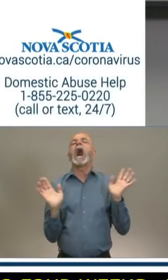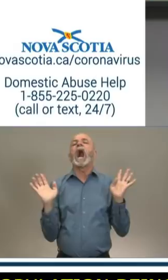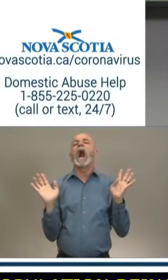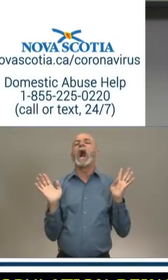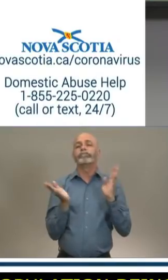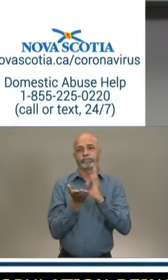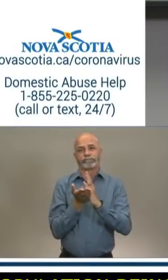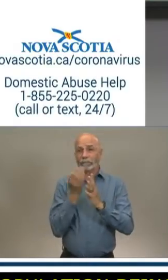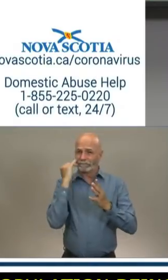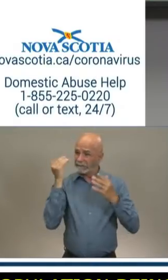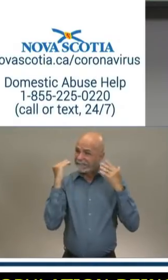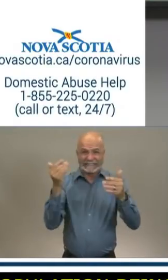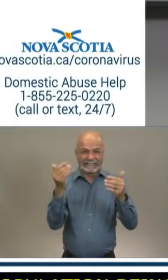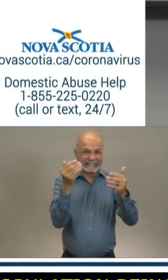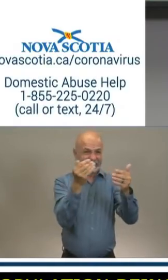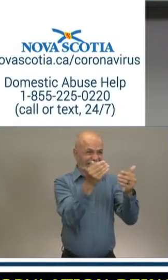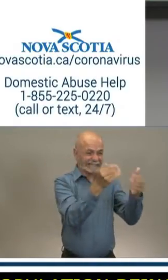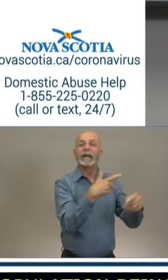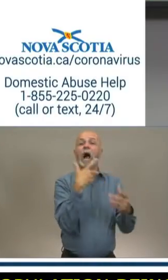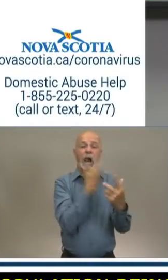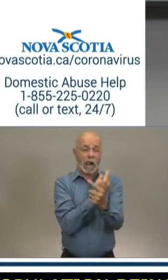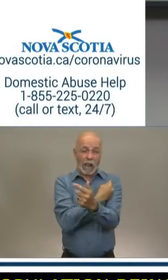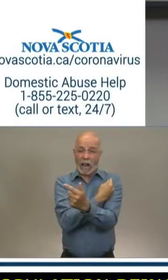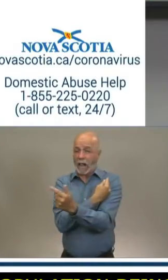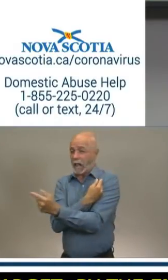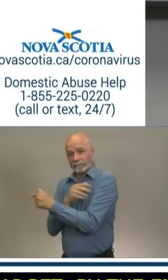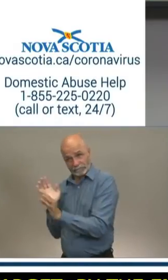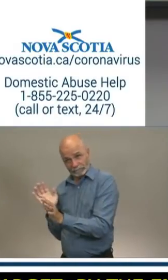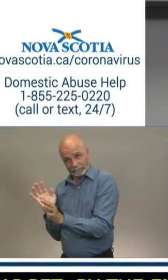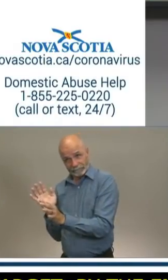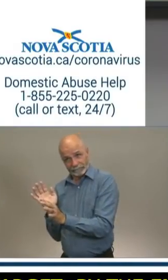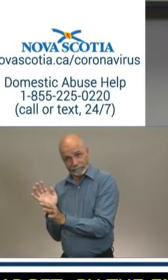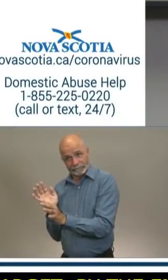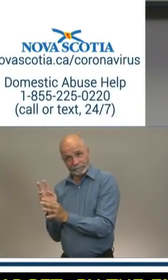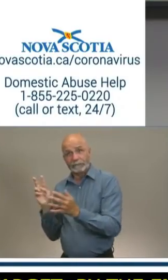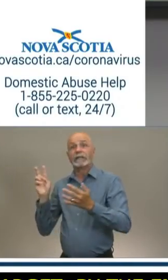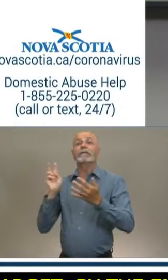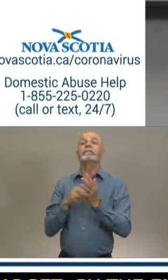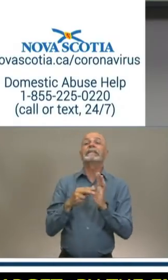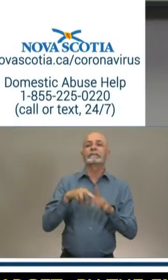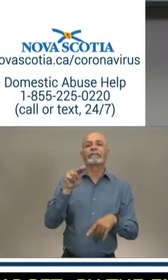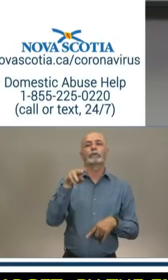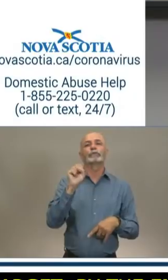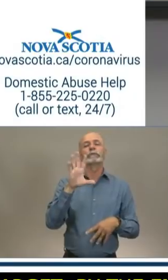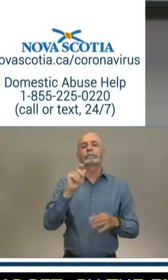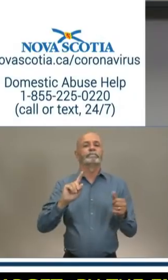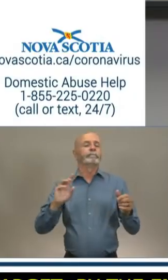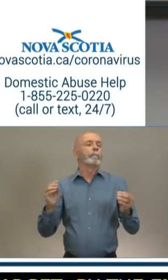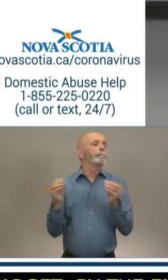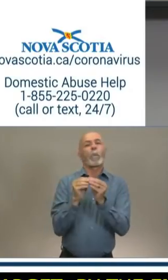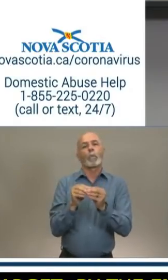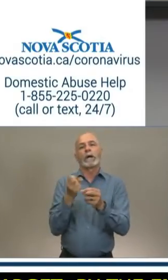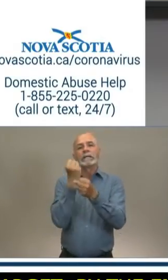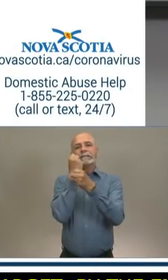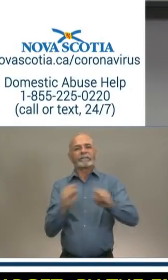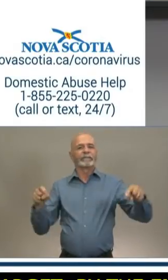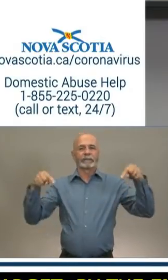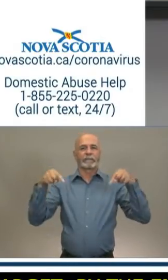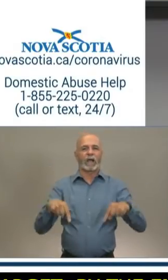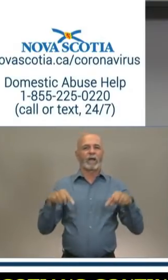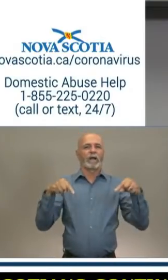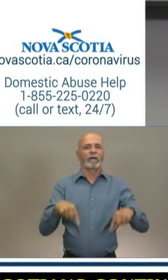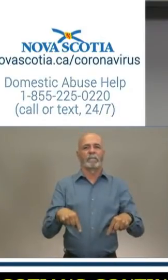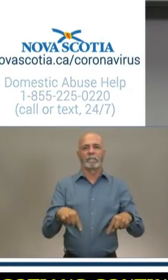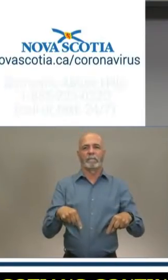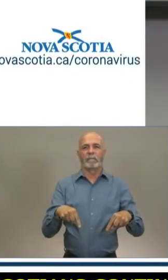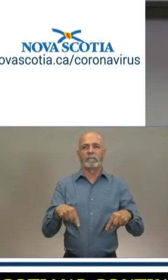vaccine. Once we do, our province will be one of the safest places in the world. And again, I acknowledge how